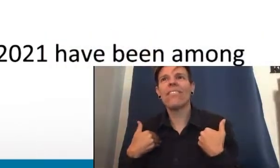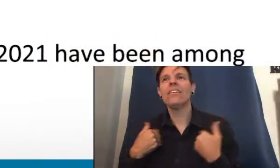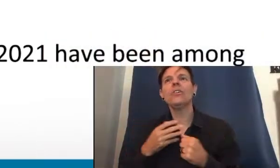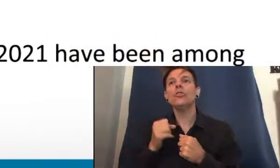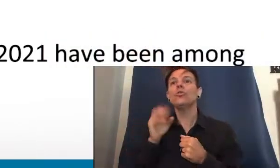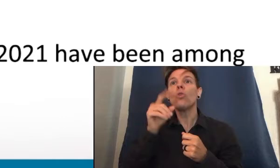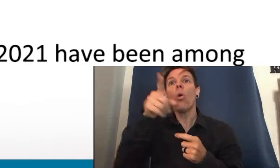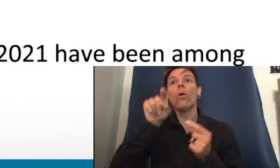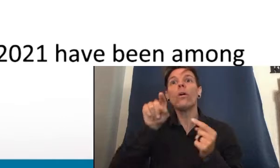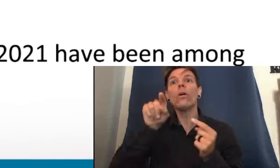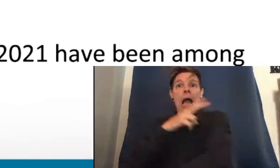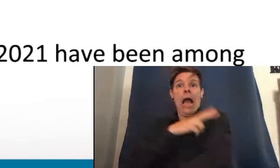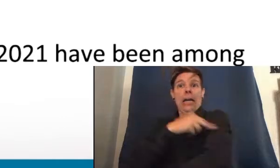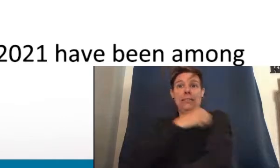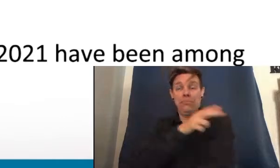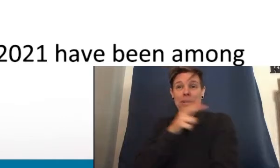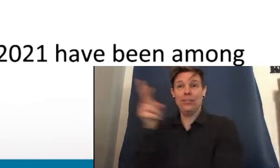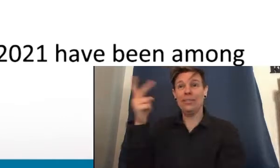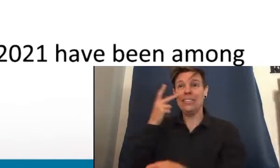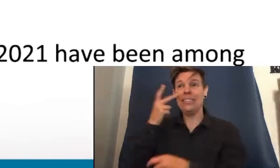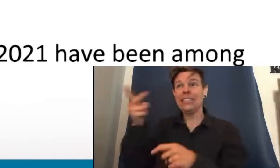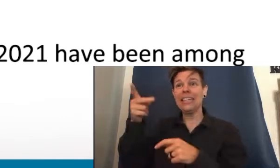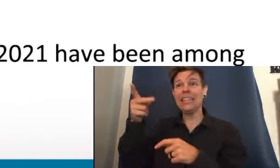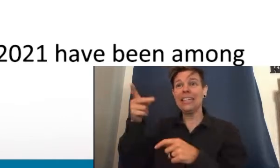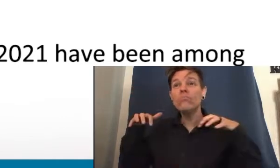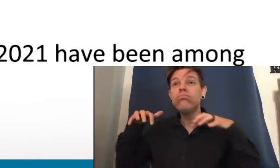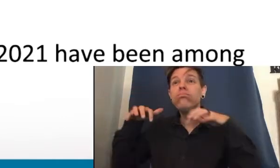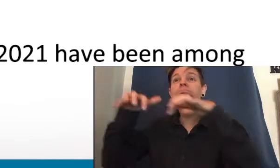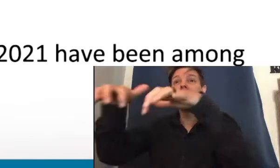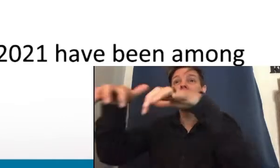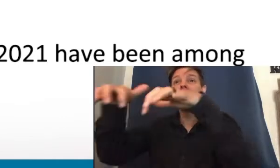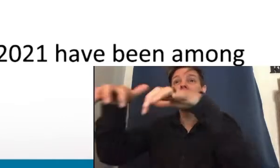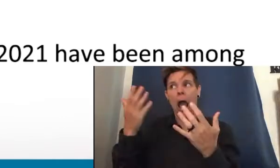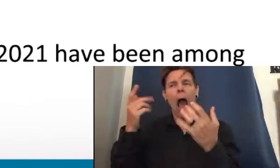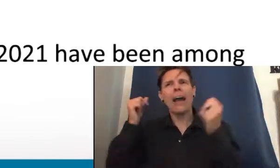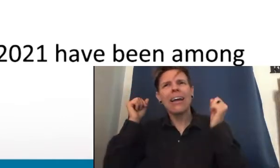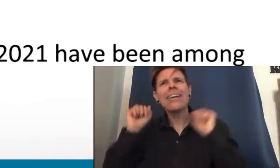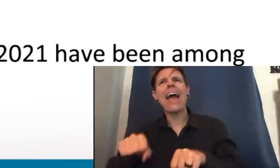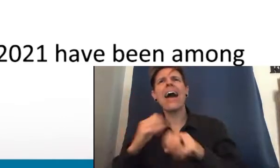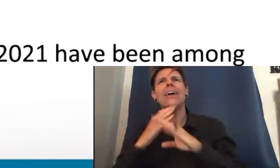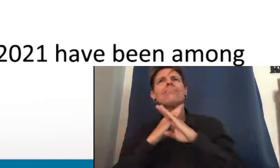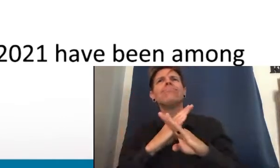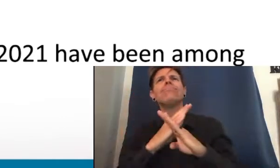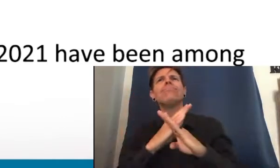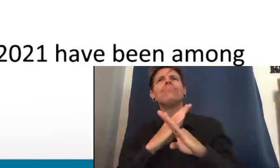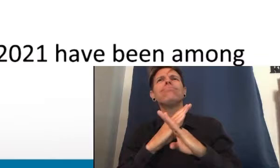that most hospitalizations appear to be preventable with vaccination. So if we look since